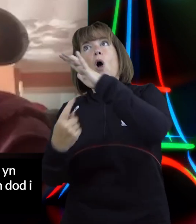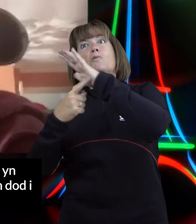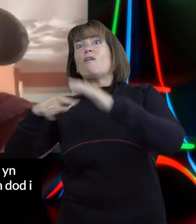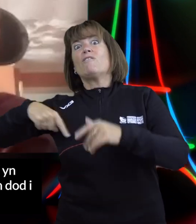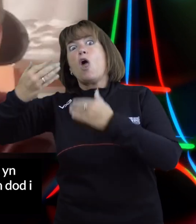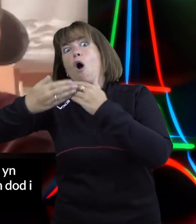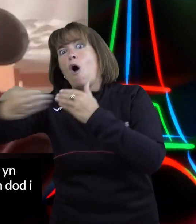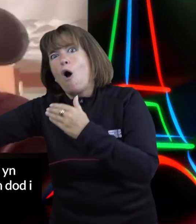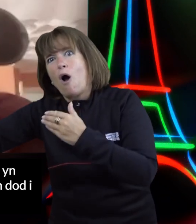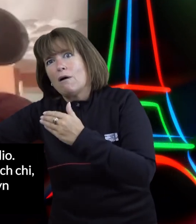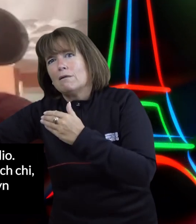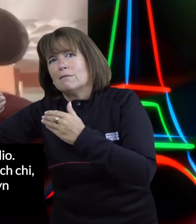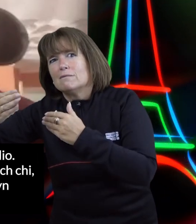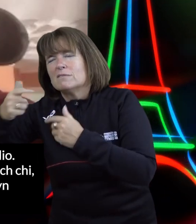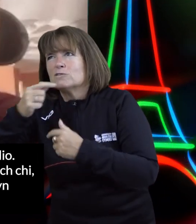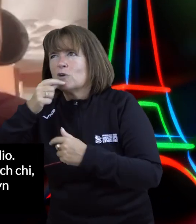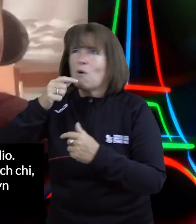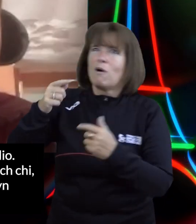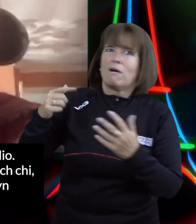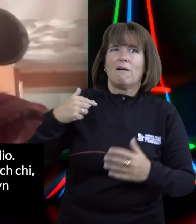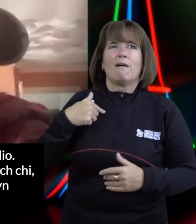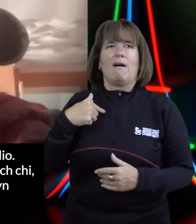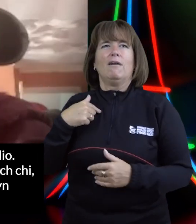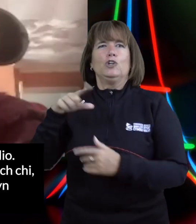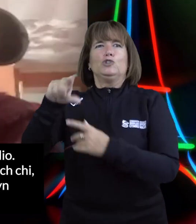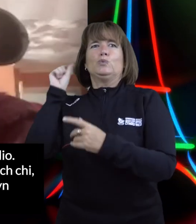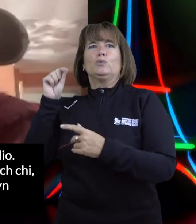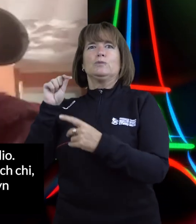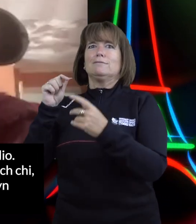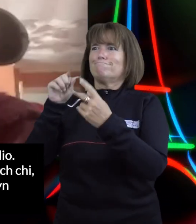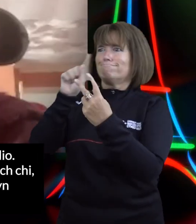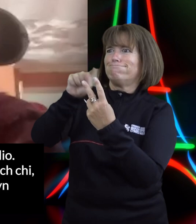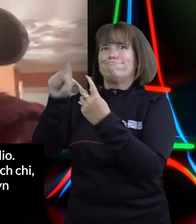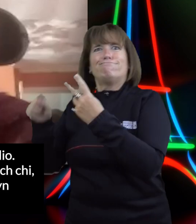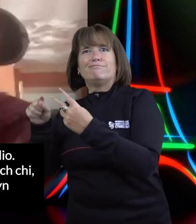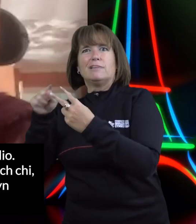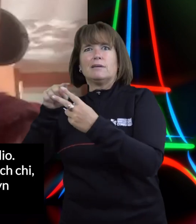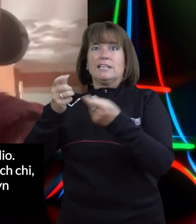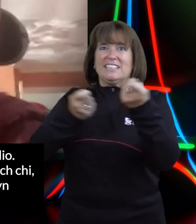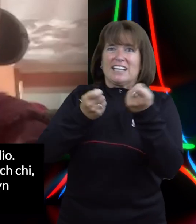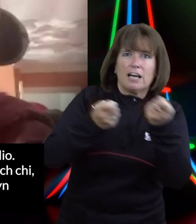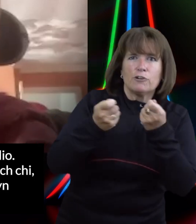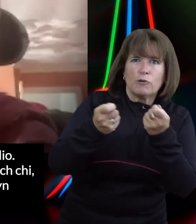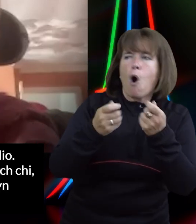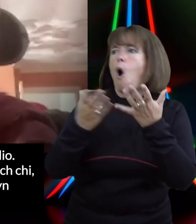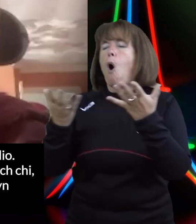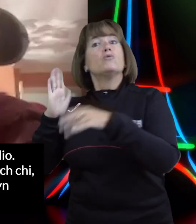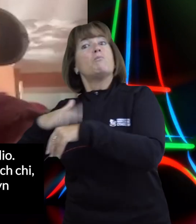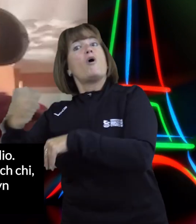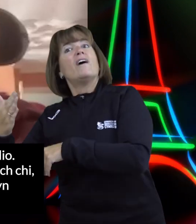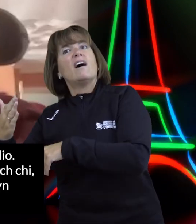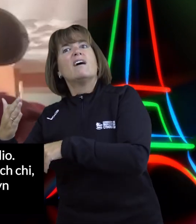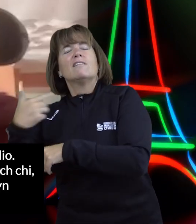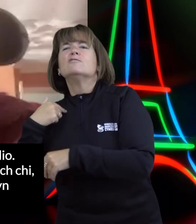longer. So I had two choices really. It's figure out how to deal with it or